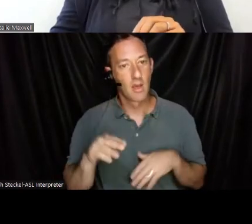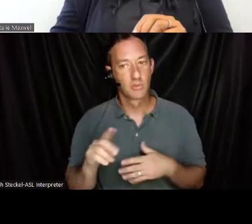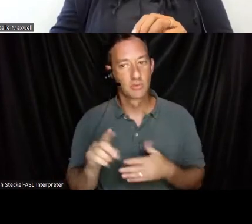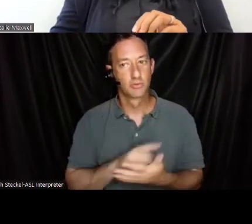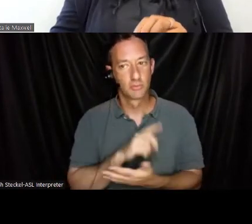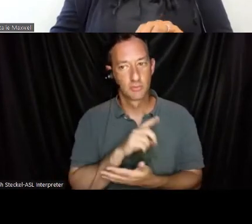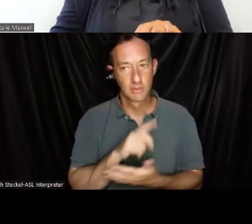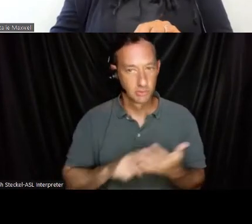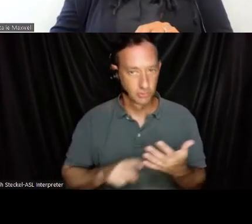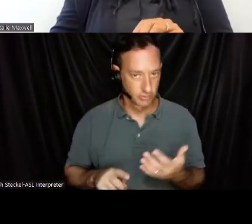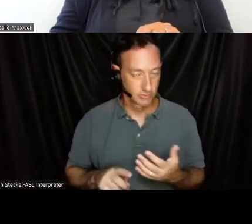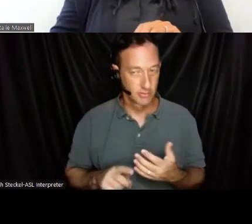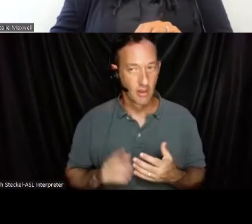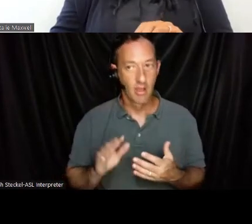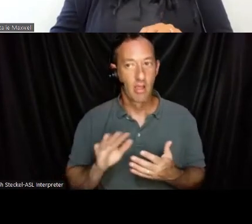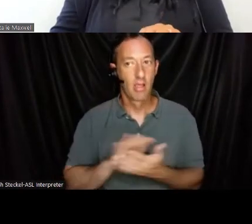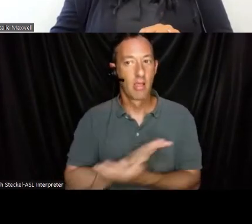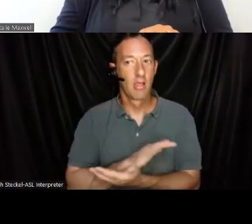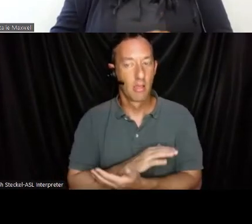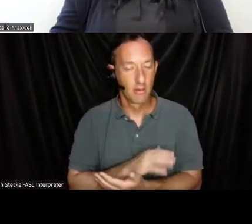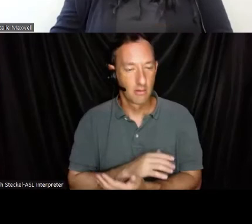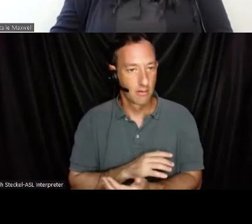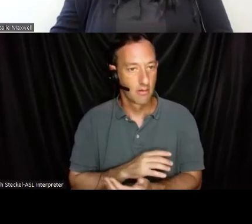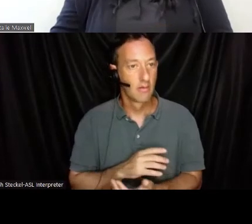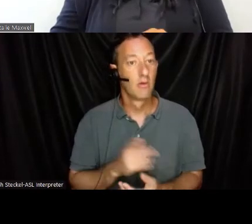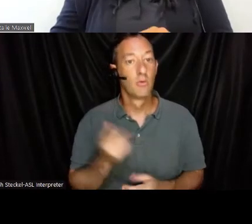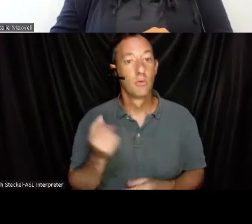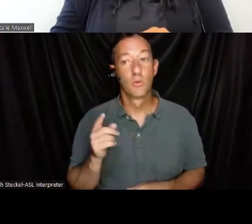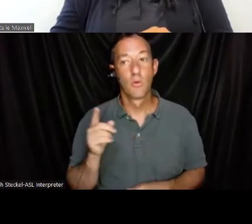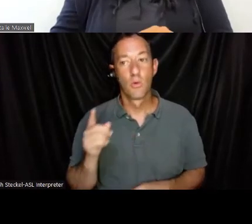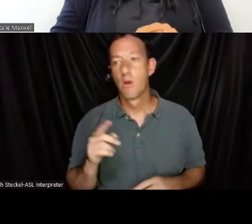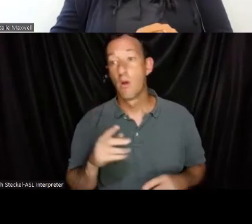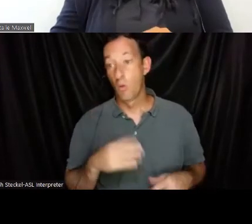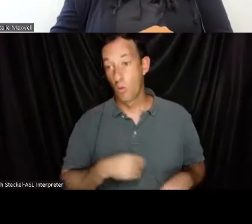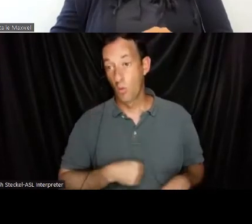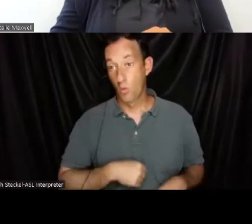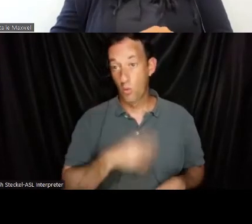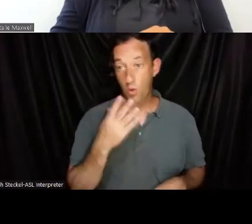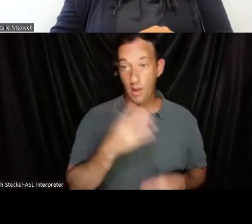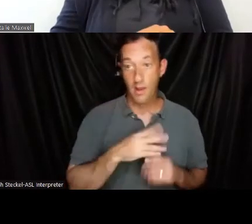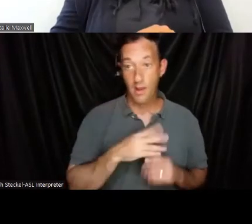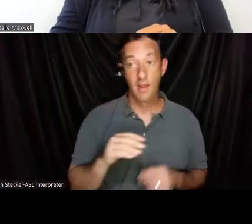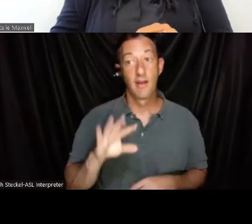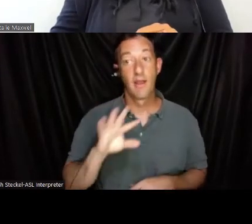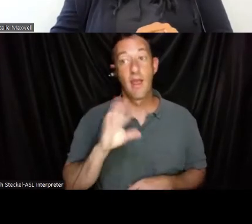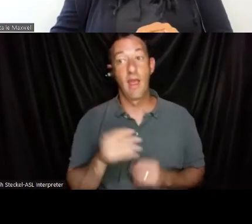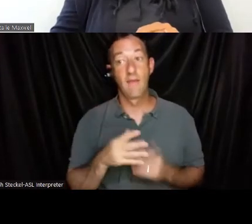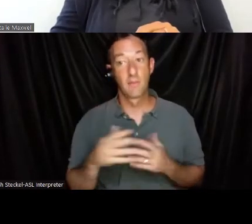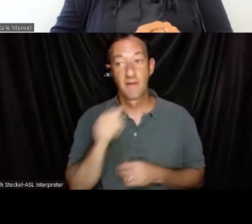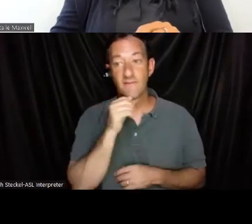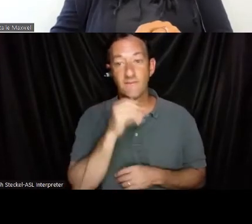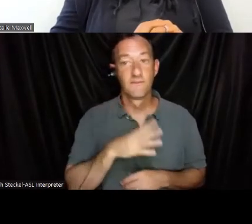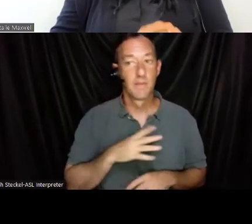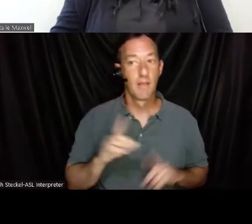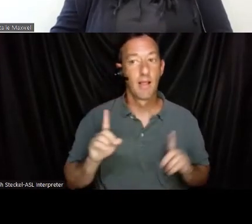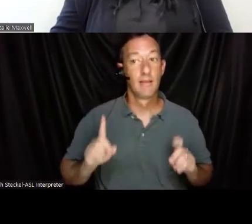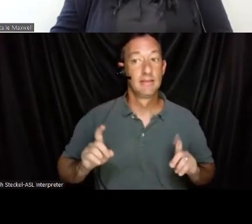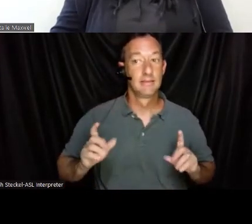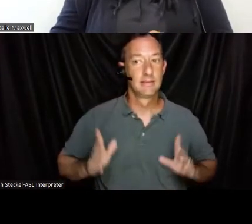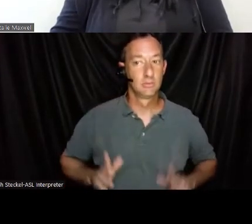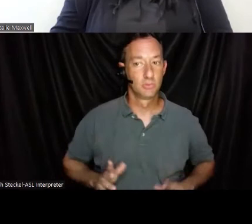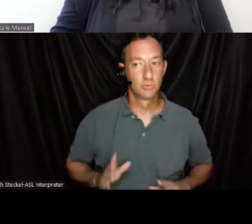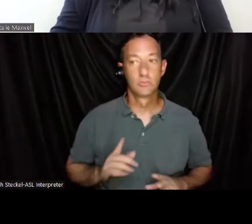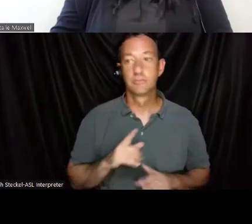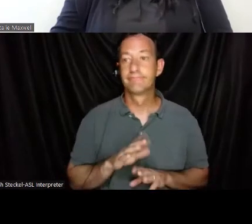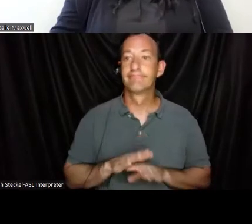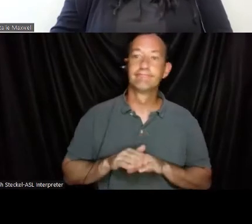And so what they did was look at whether white and African-American female testers who were posing as